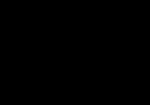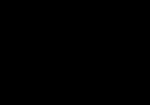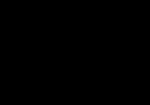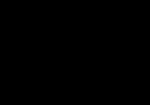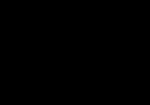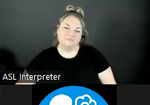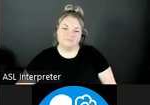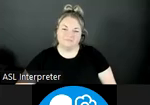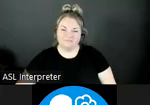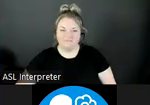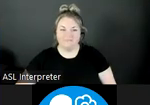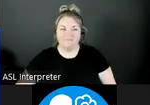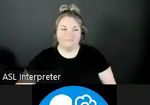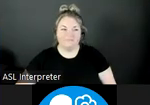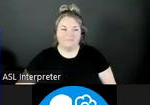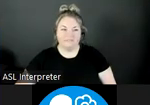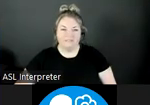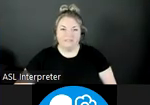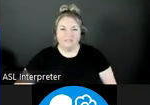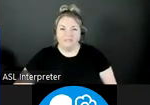I think we were at,